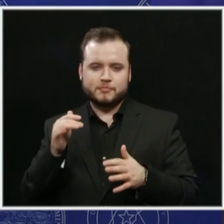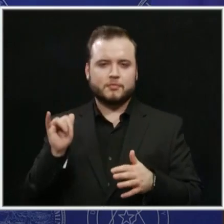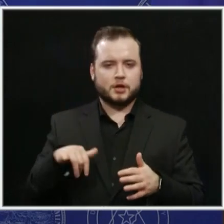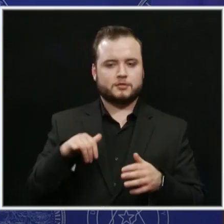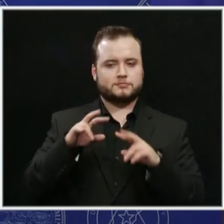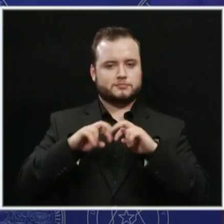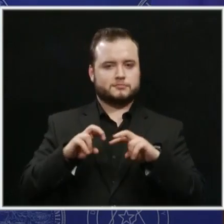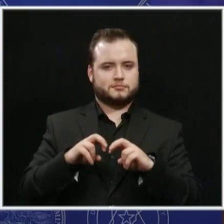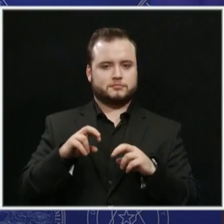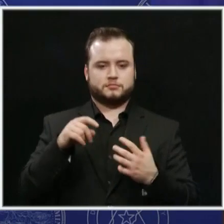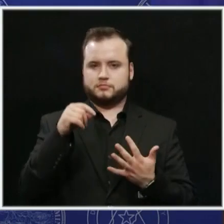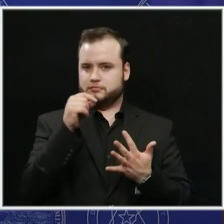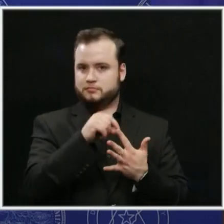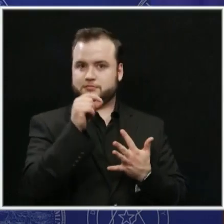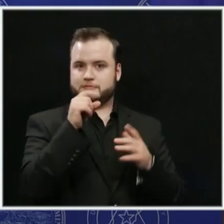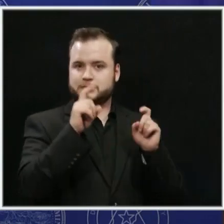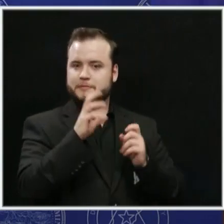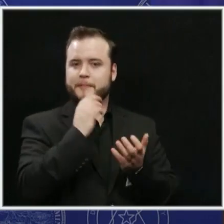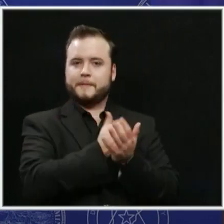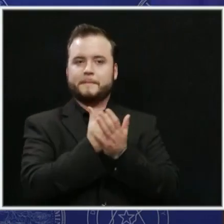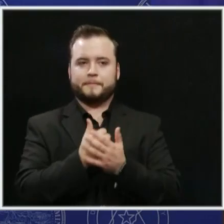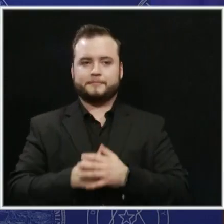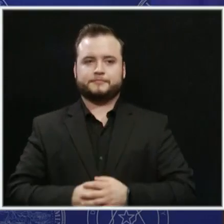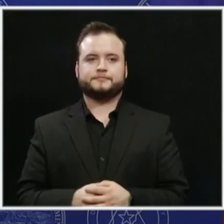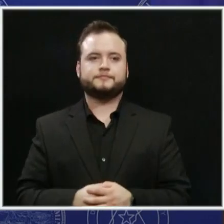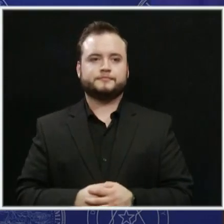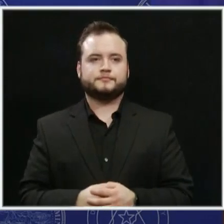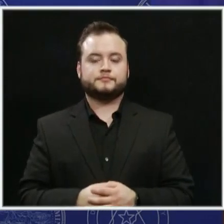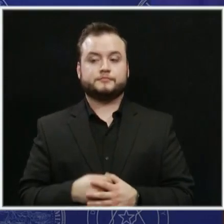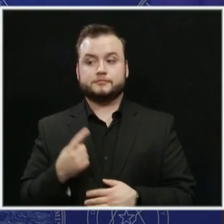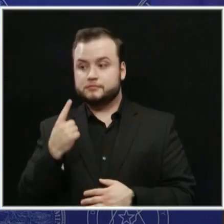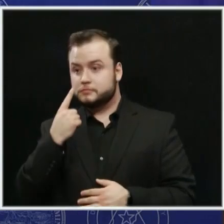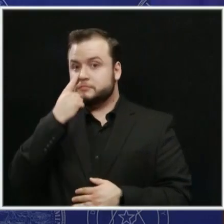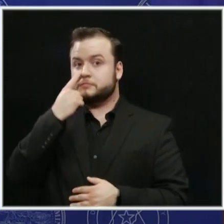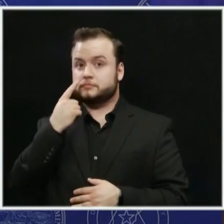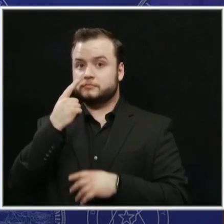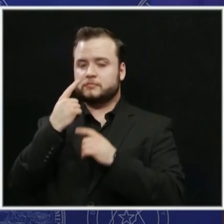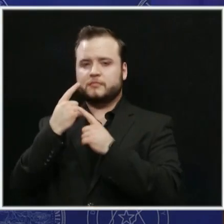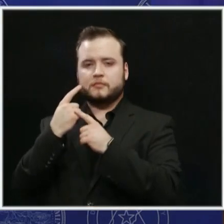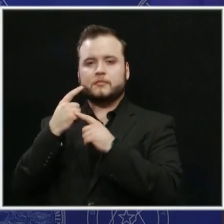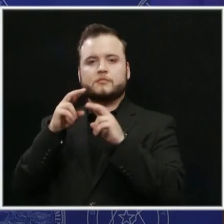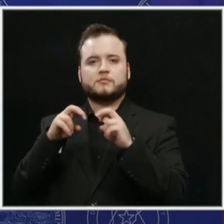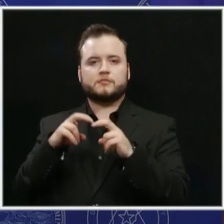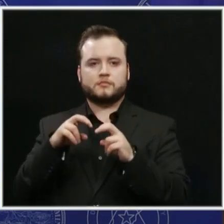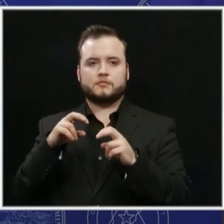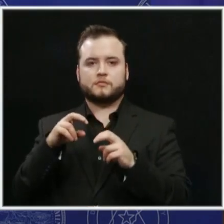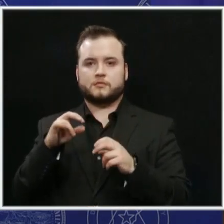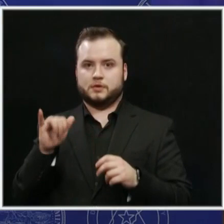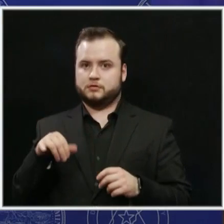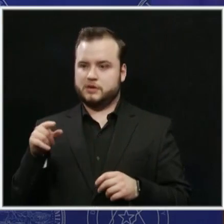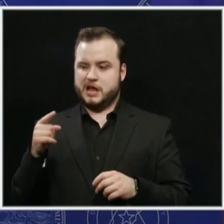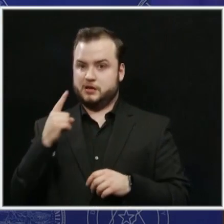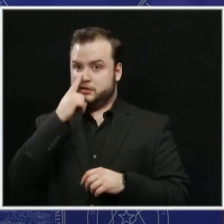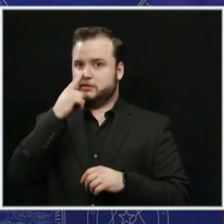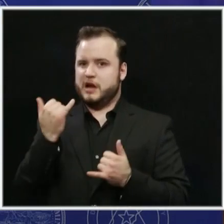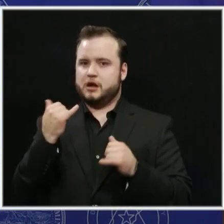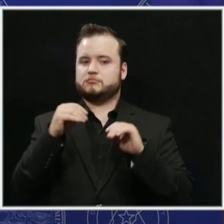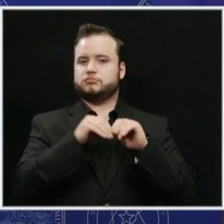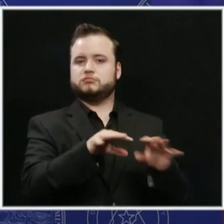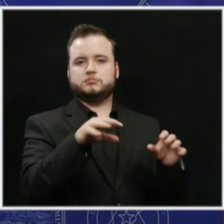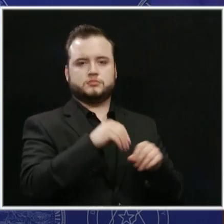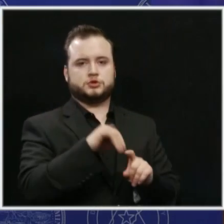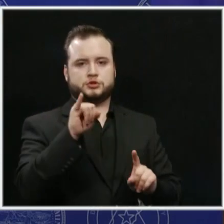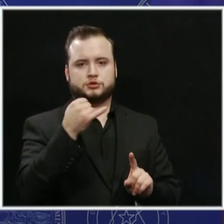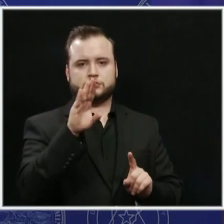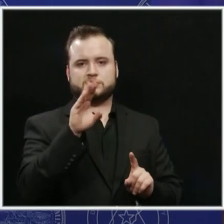we've said over and over, the diagnostic testing, which is what we're doing right now with JBS, and then in the future, the kind of screening testing